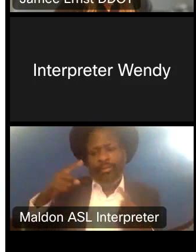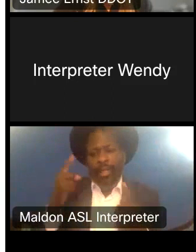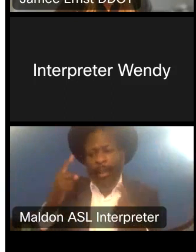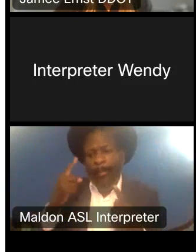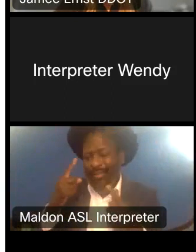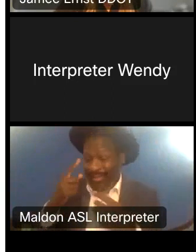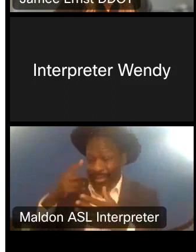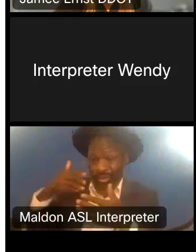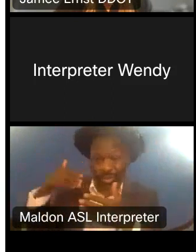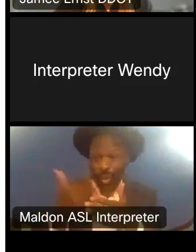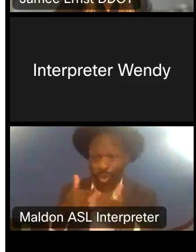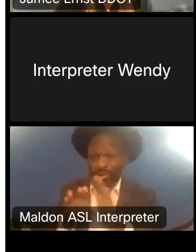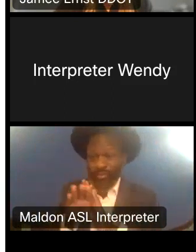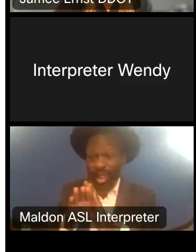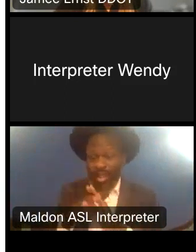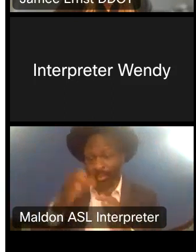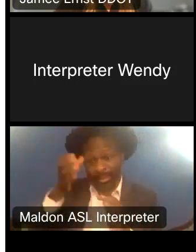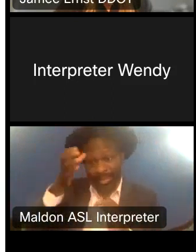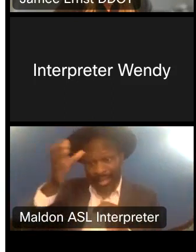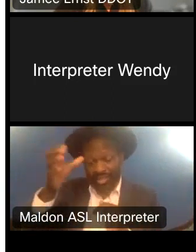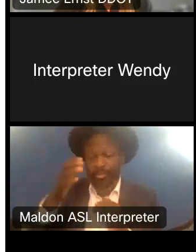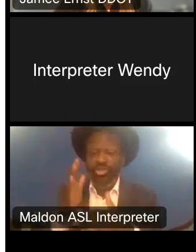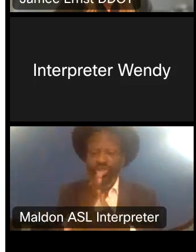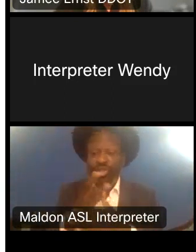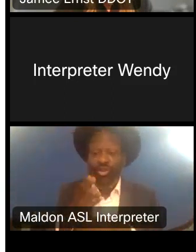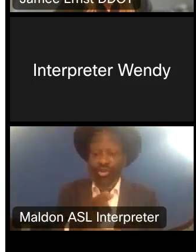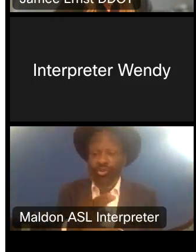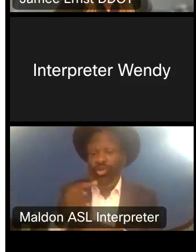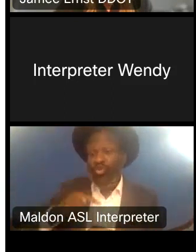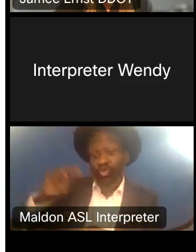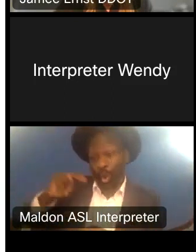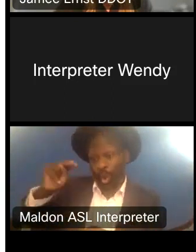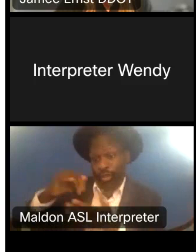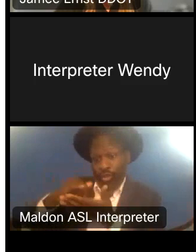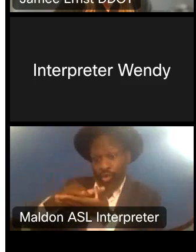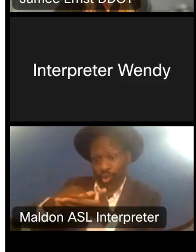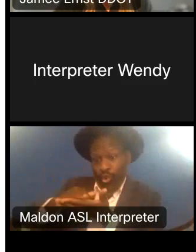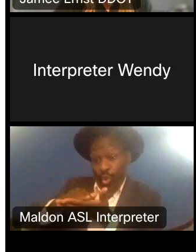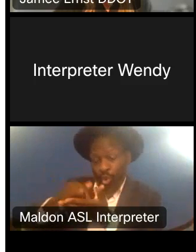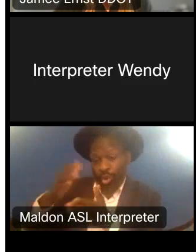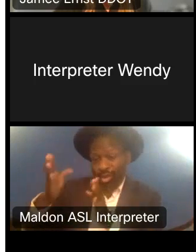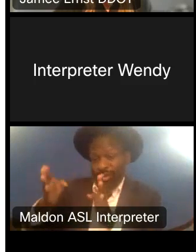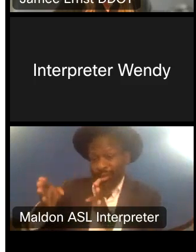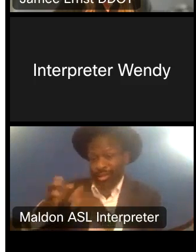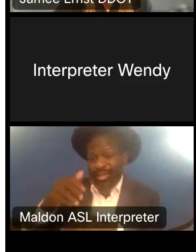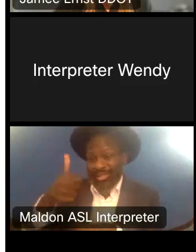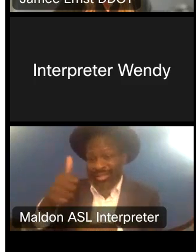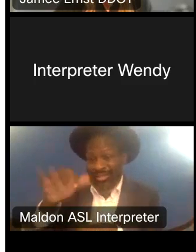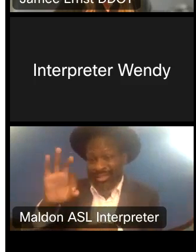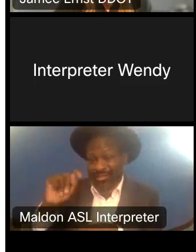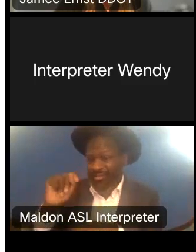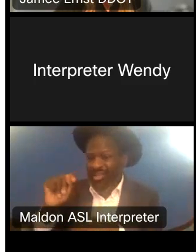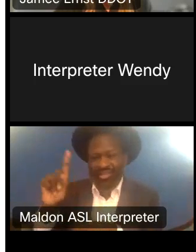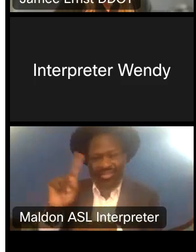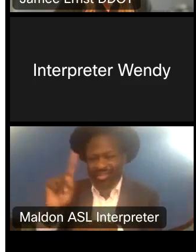would be a shared use path on the north side of New York Avenue that's a little bit wider than 10 feet, you know, 12 or